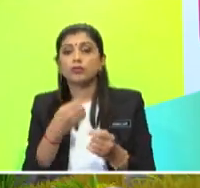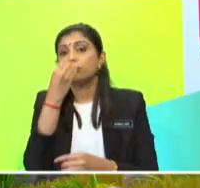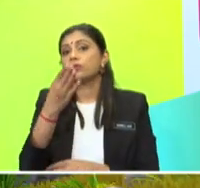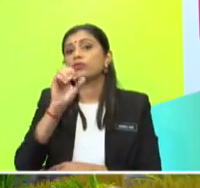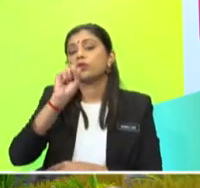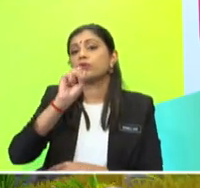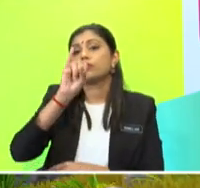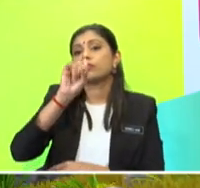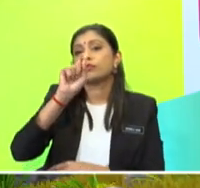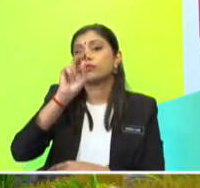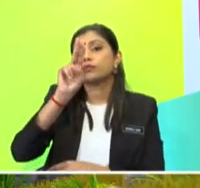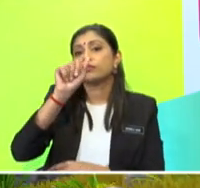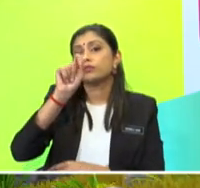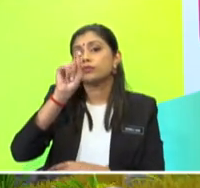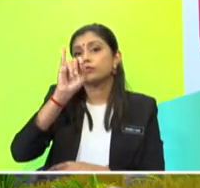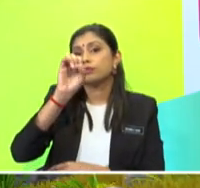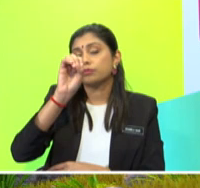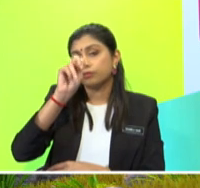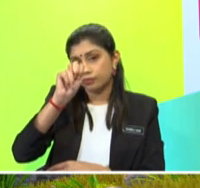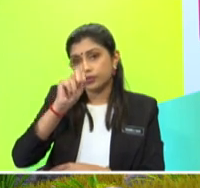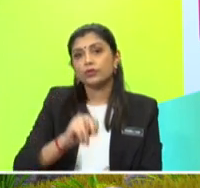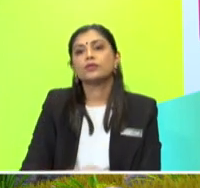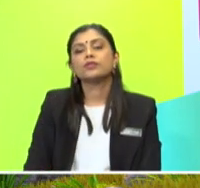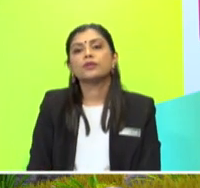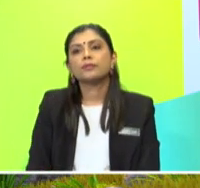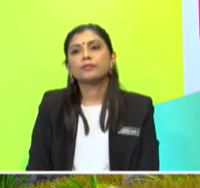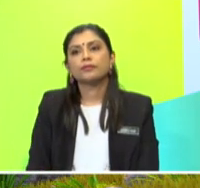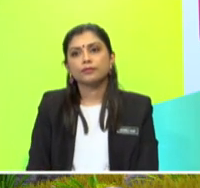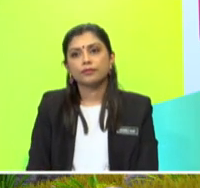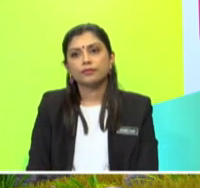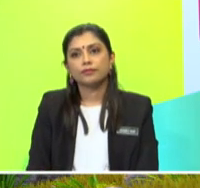is the situation? Can I give a try? Yes, Zarith, come on, go.